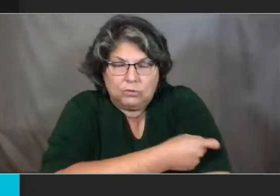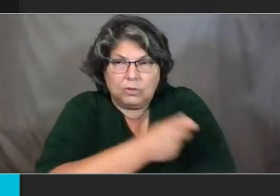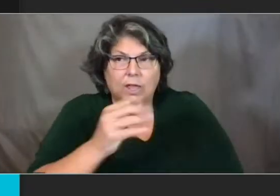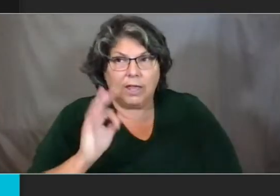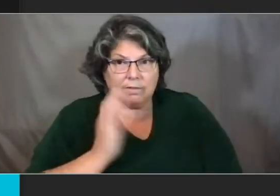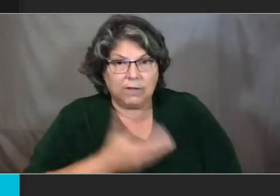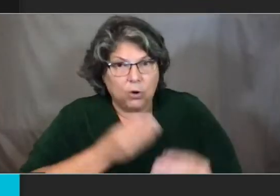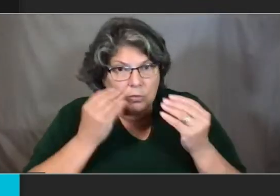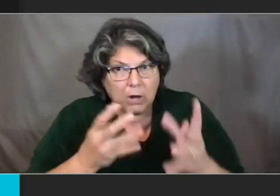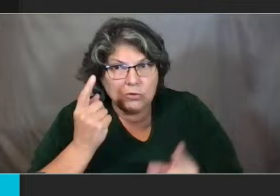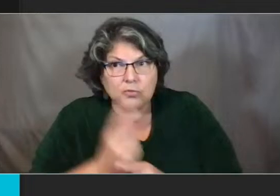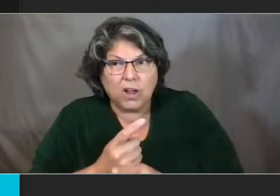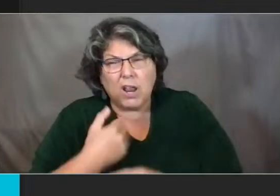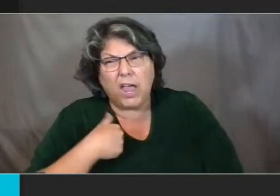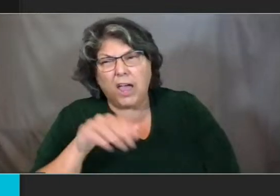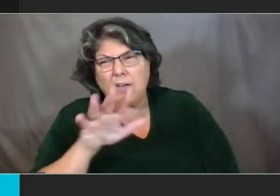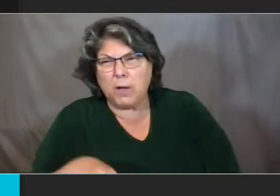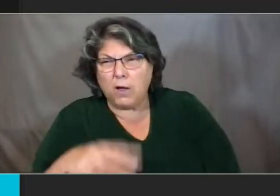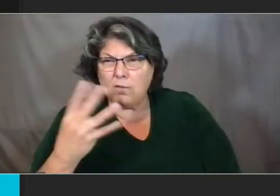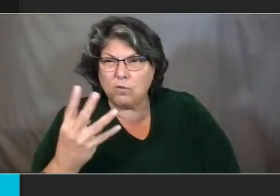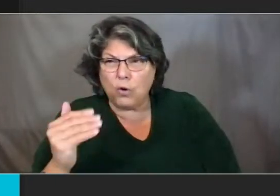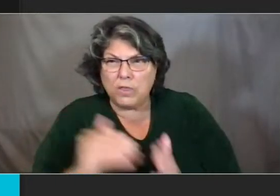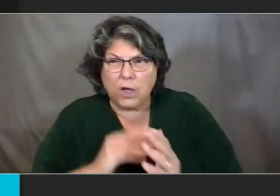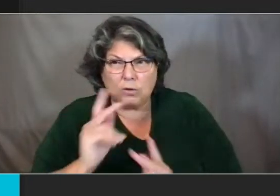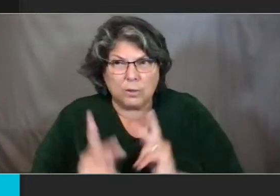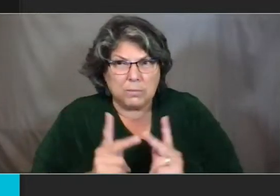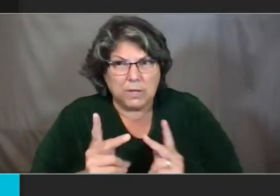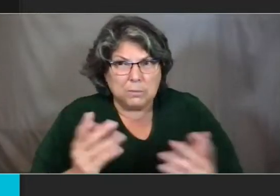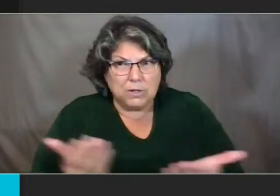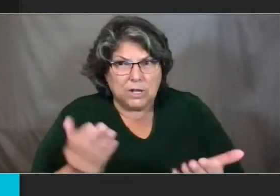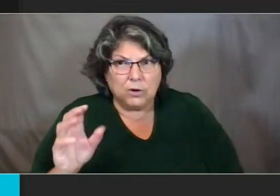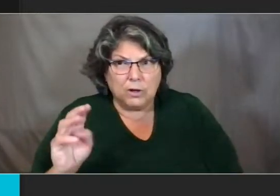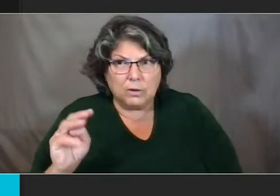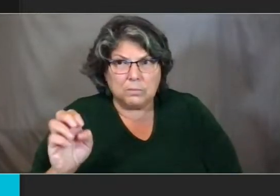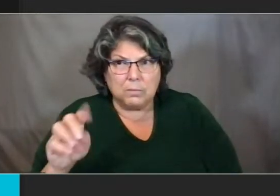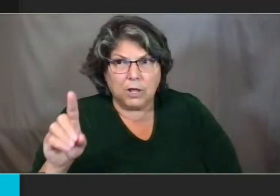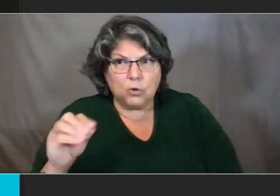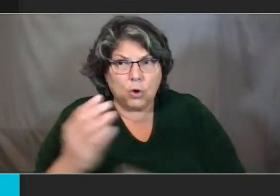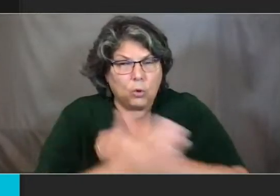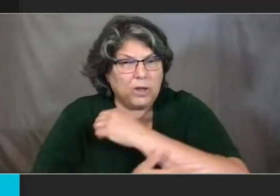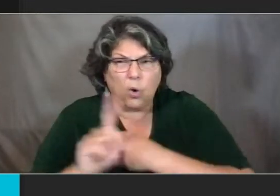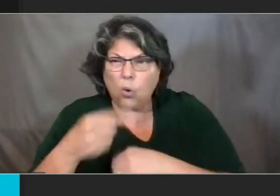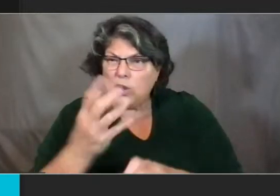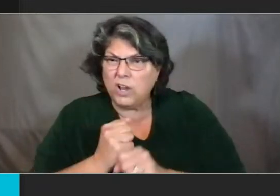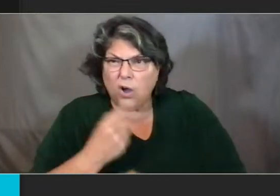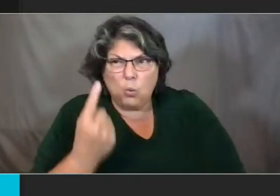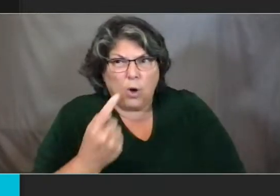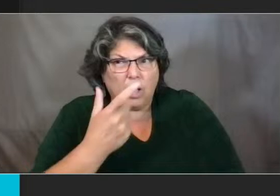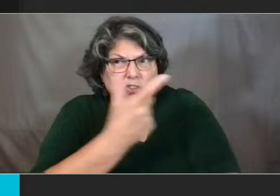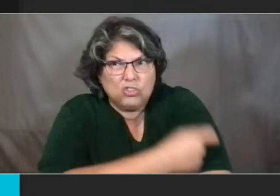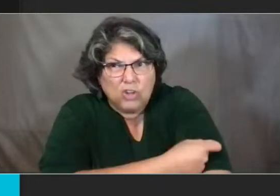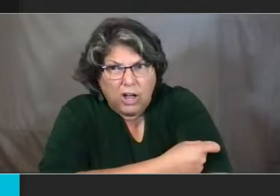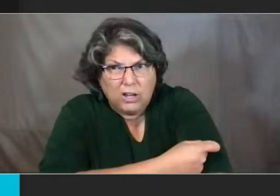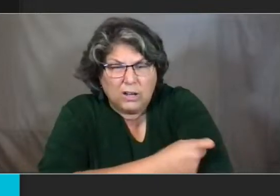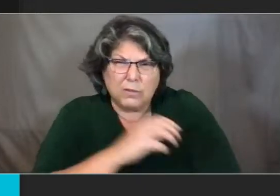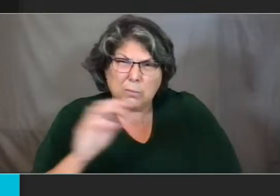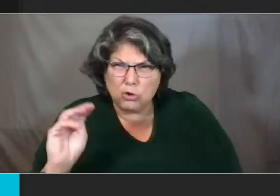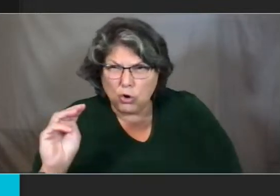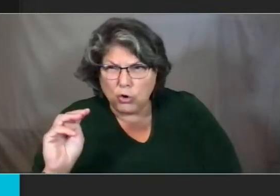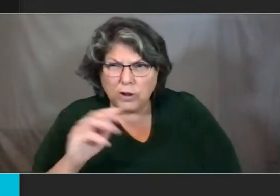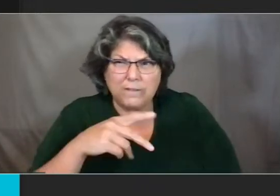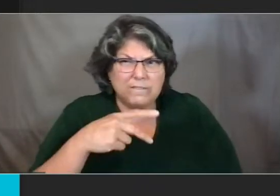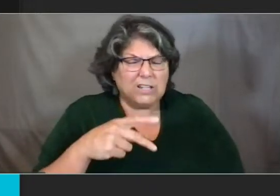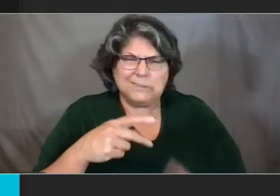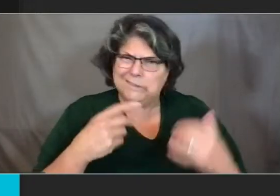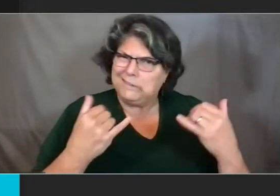and we have about 4,000 people in our county who only got 1 of the Moderna or Pfizer, this would be a great time to get that